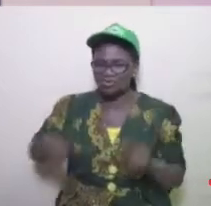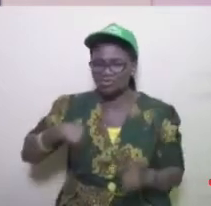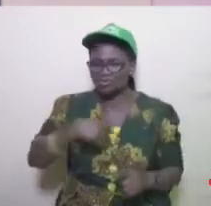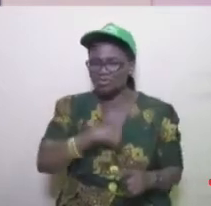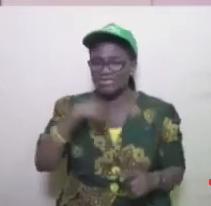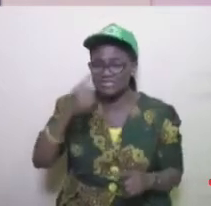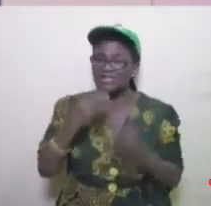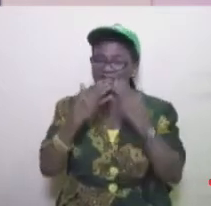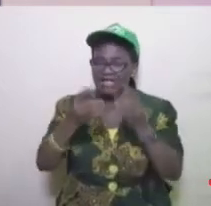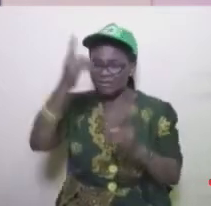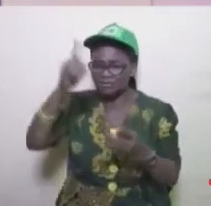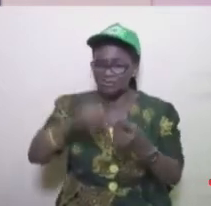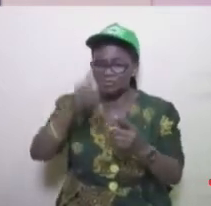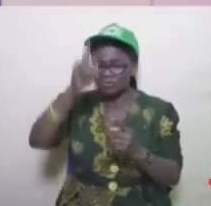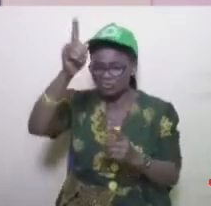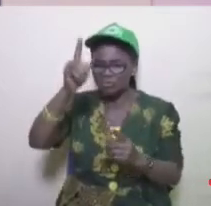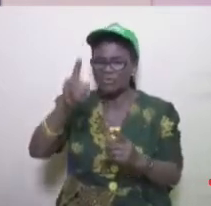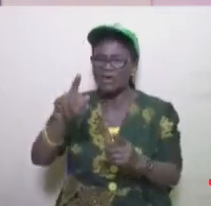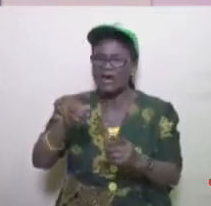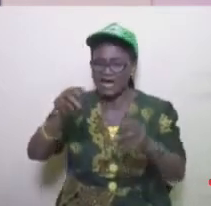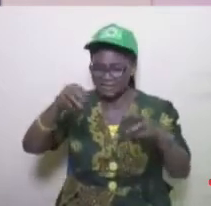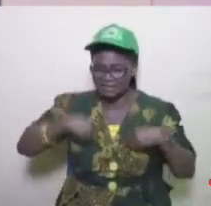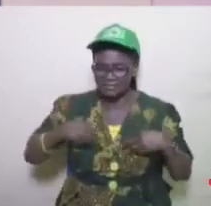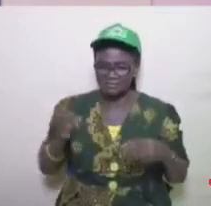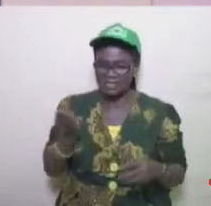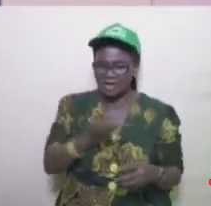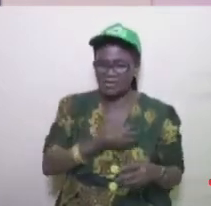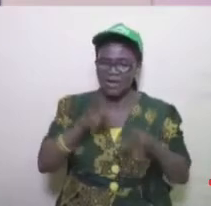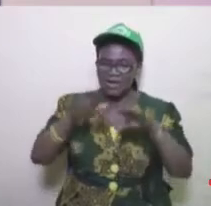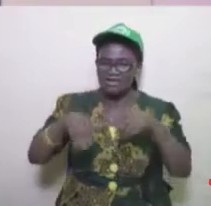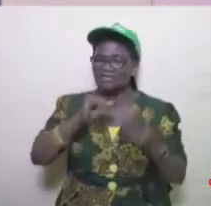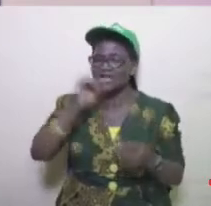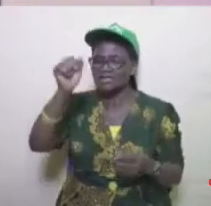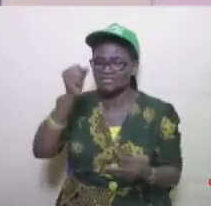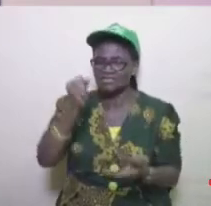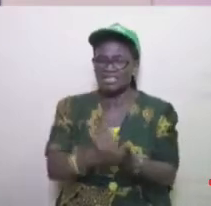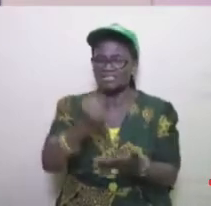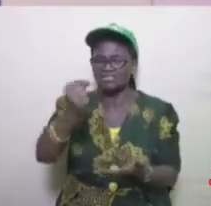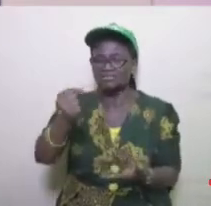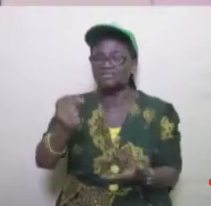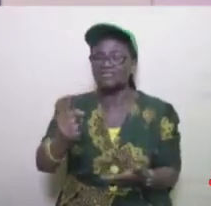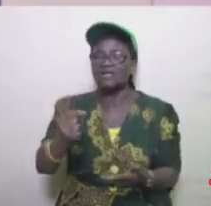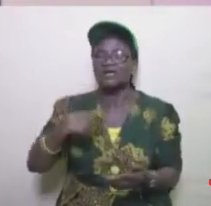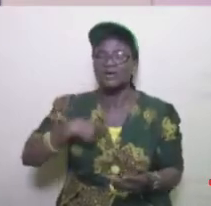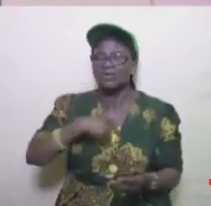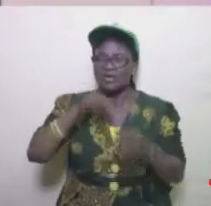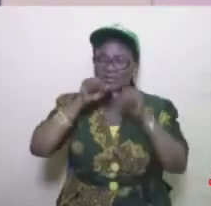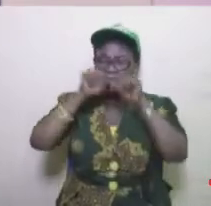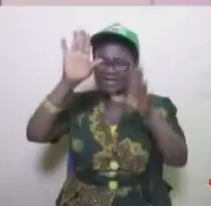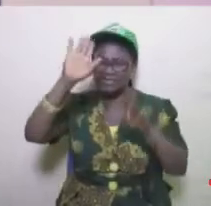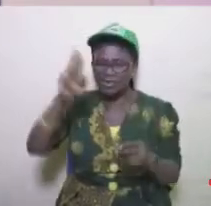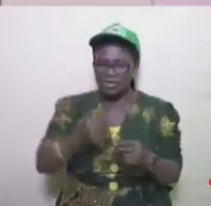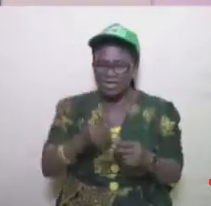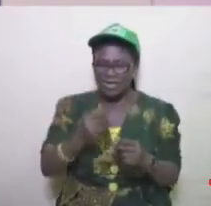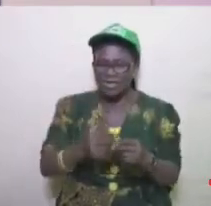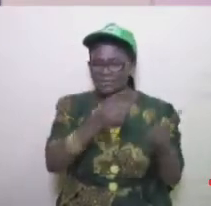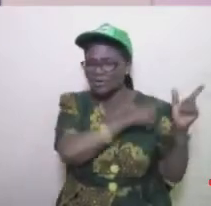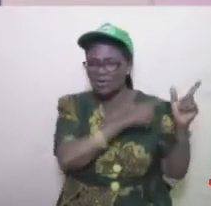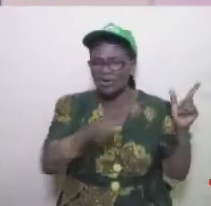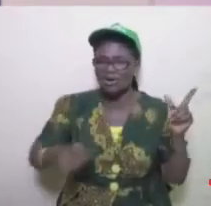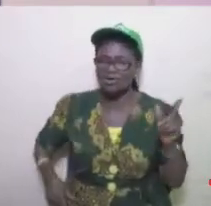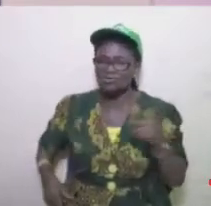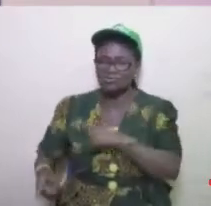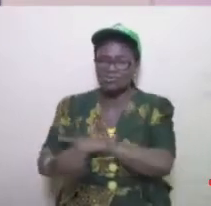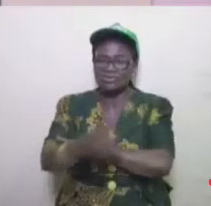you. Amen. Accept our thanks in the name of Jesus. Amen. We are blessing your name, Lord. Today, that